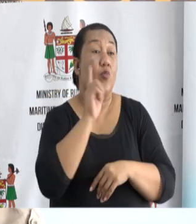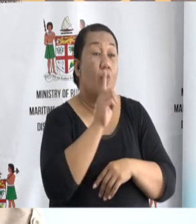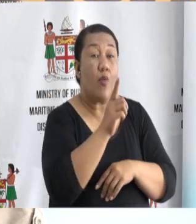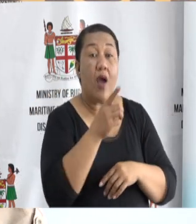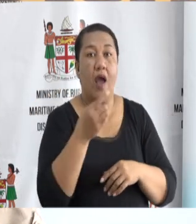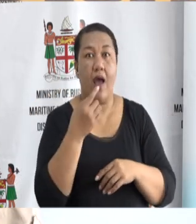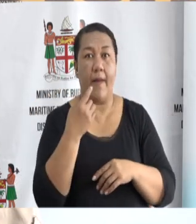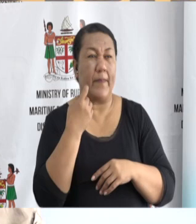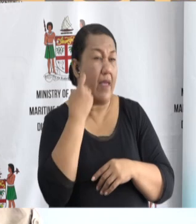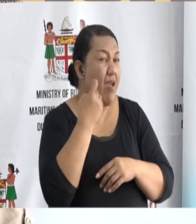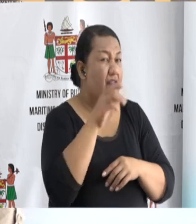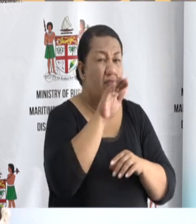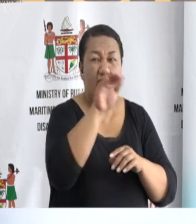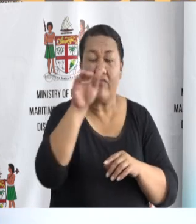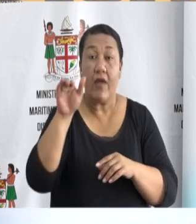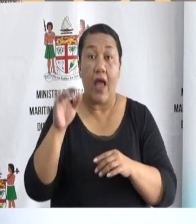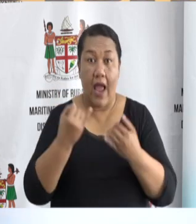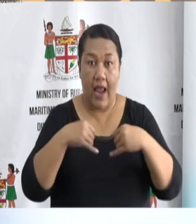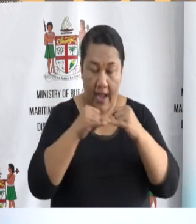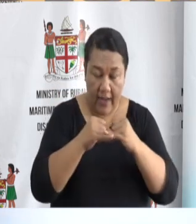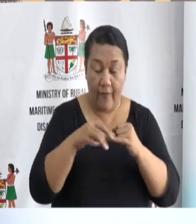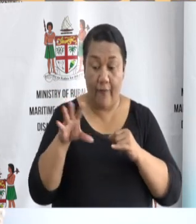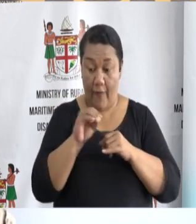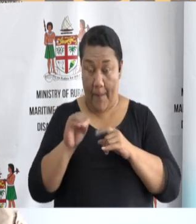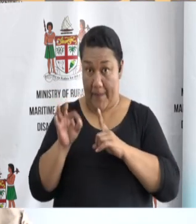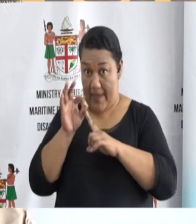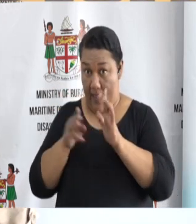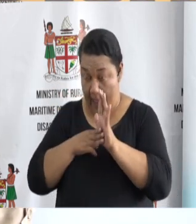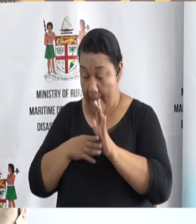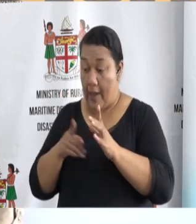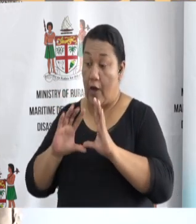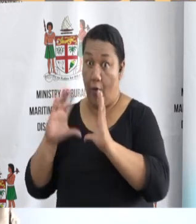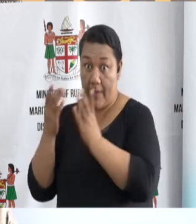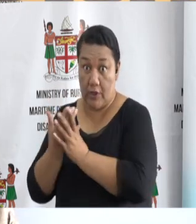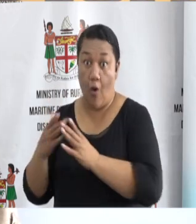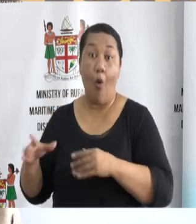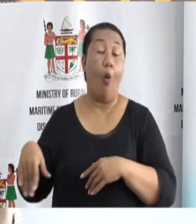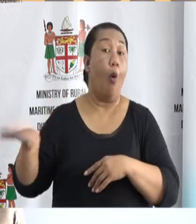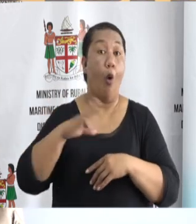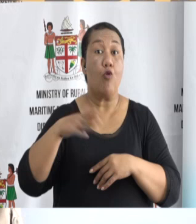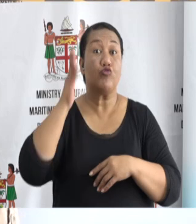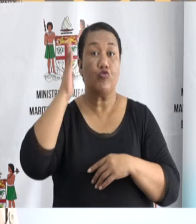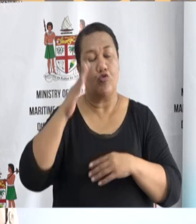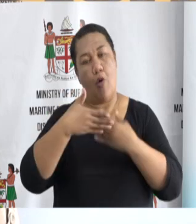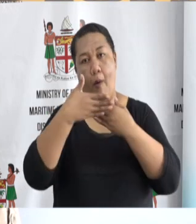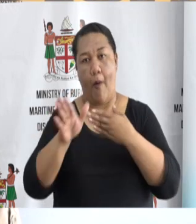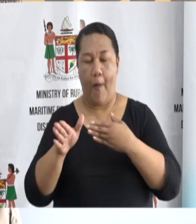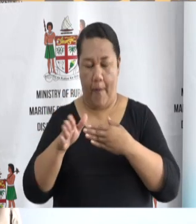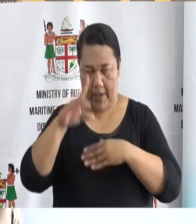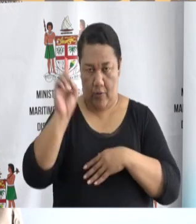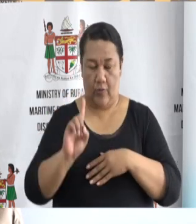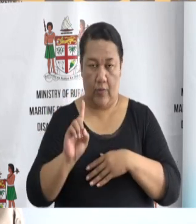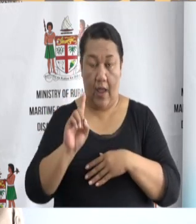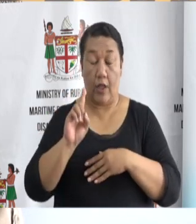warnings. So with that, the Emergency Committee, upon the approval of the Acting Prime Minister, have decided that